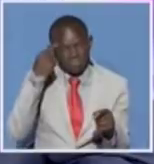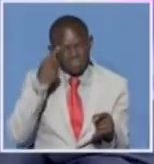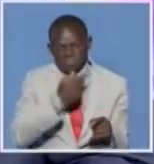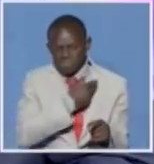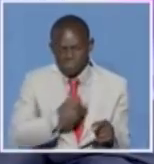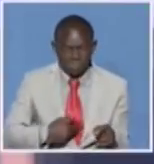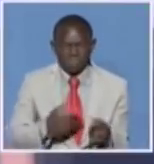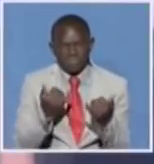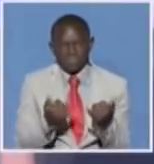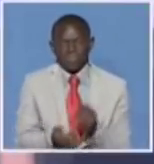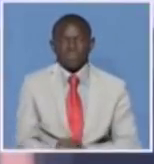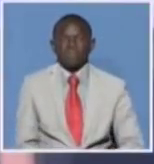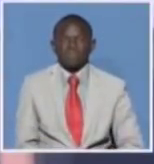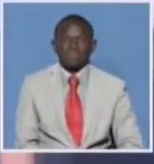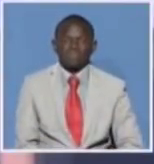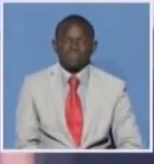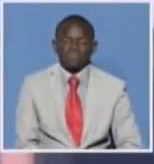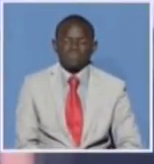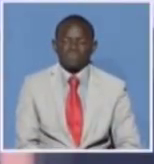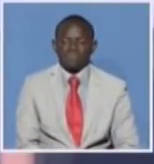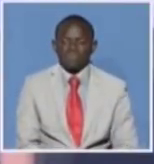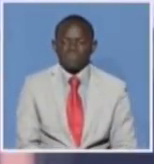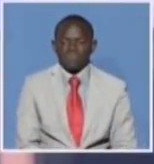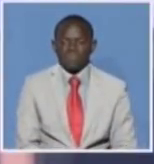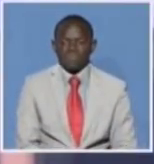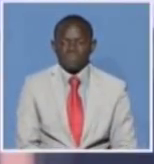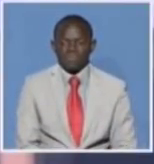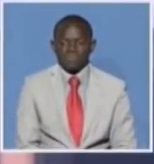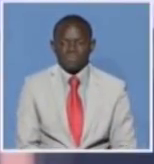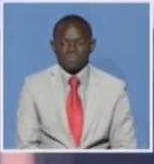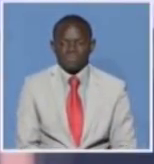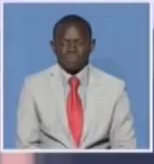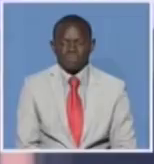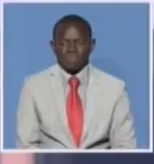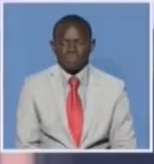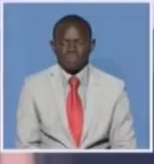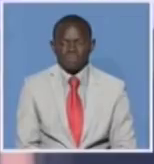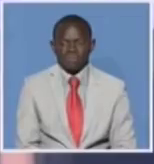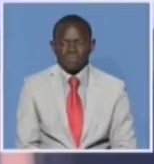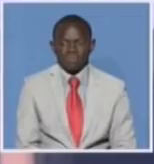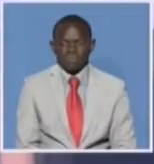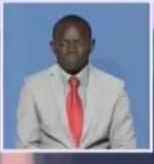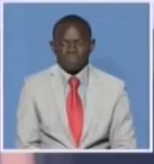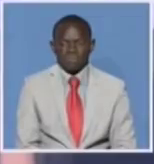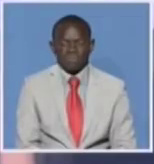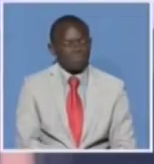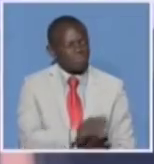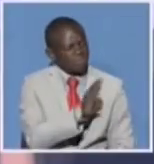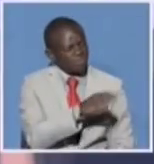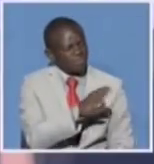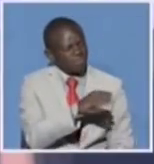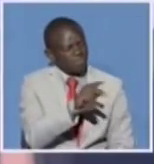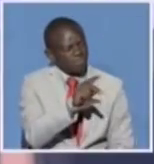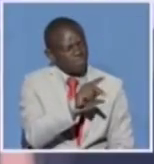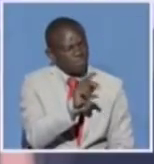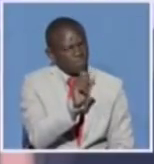issues. It seems, P.S., this battle was lost a long time ago. There is information suggesting that some of the pupils